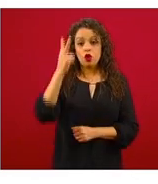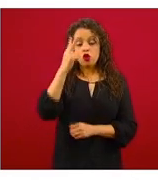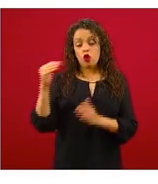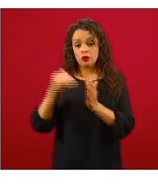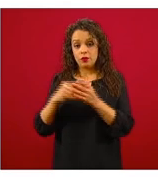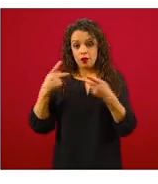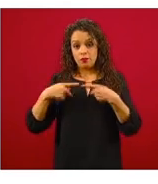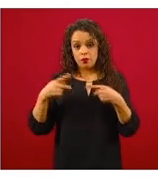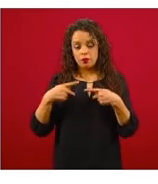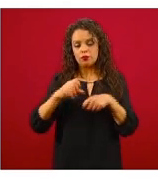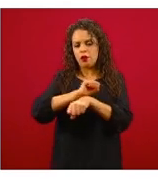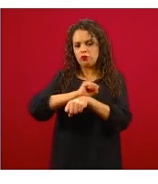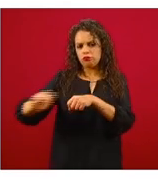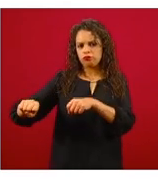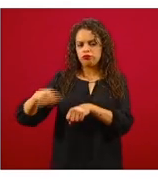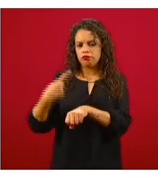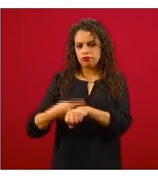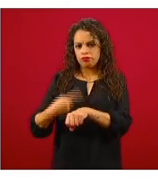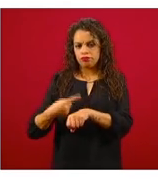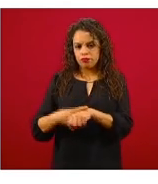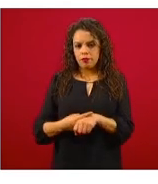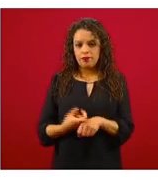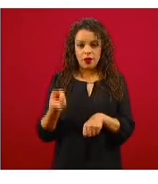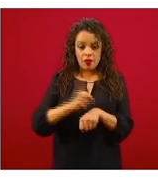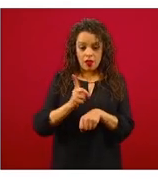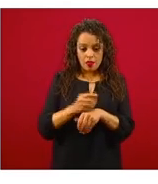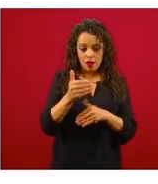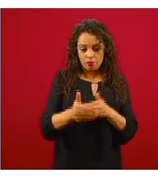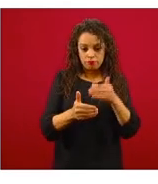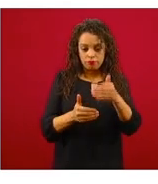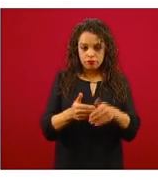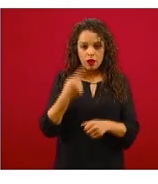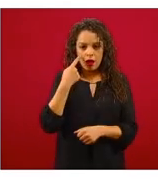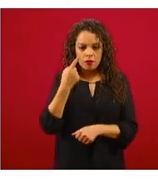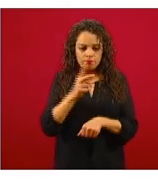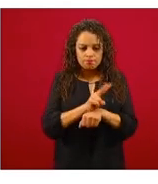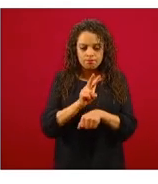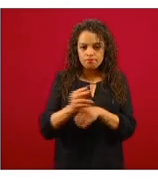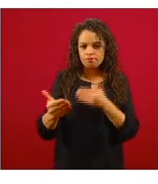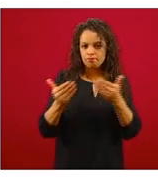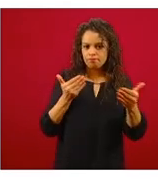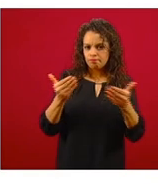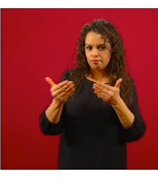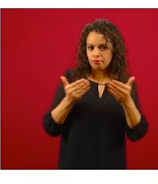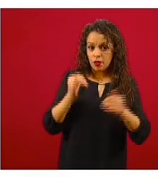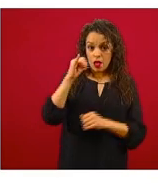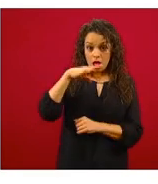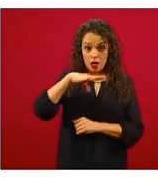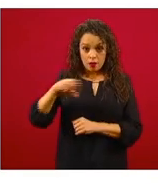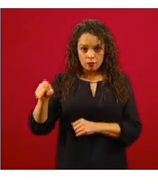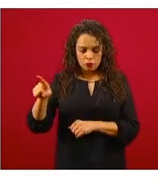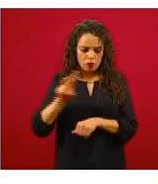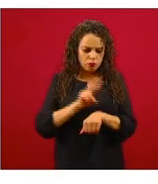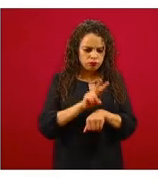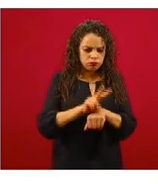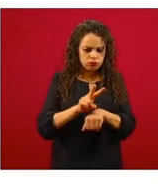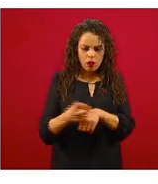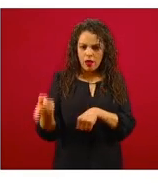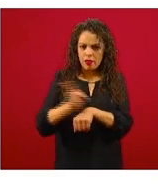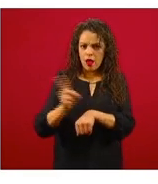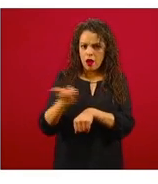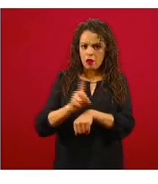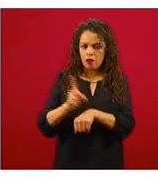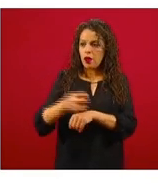and 2,000 who had a serious acute version of COVID. In IMSS, the Mexican Social Security Institute,